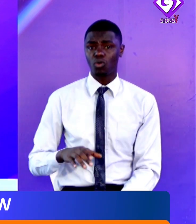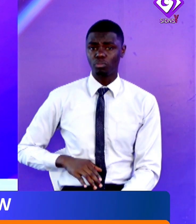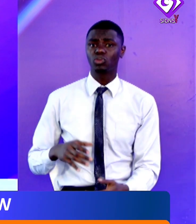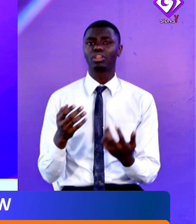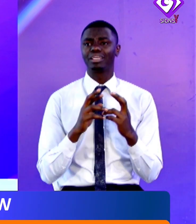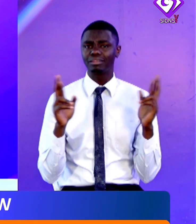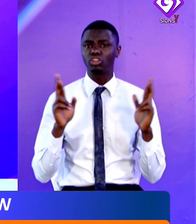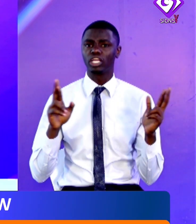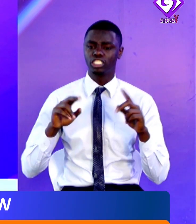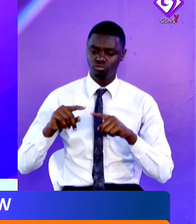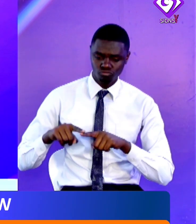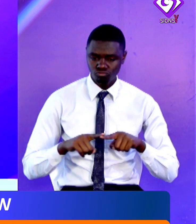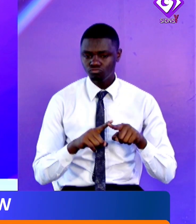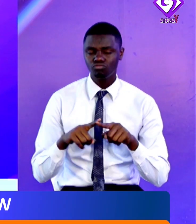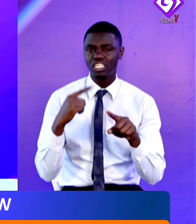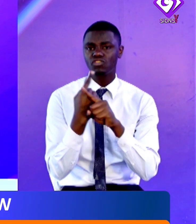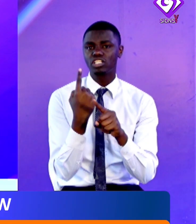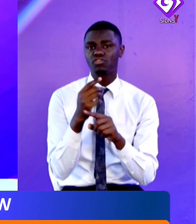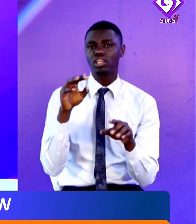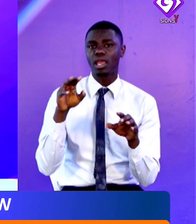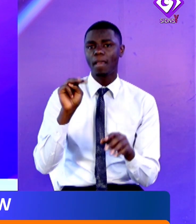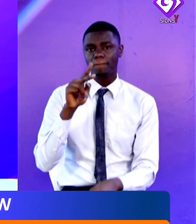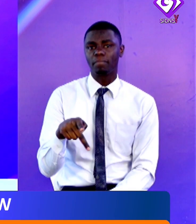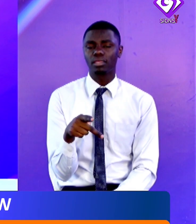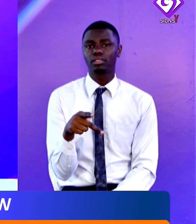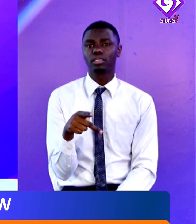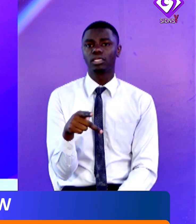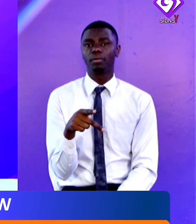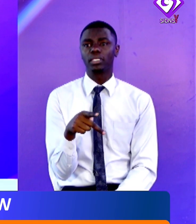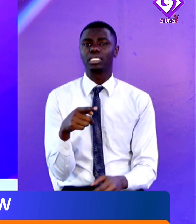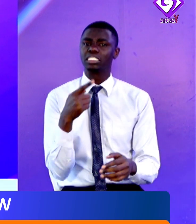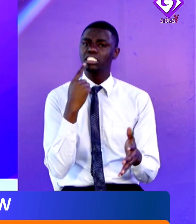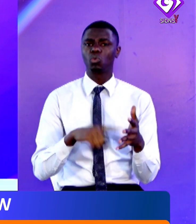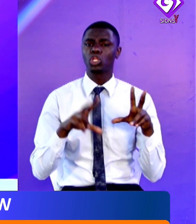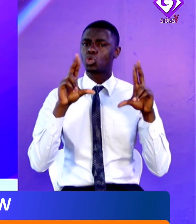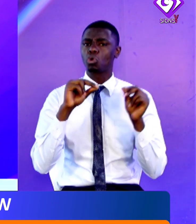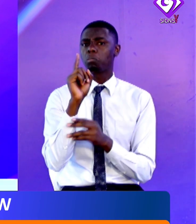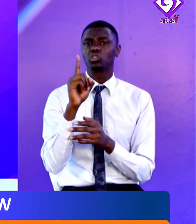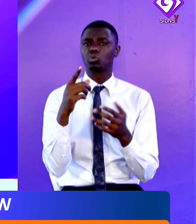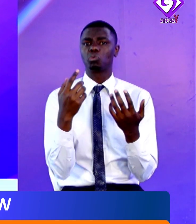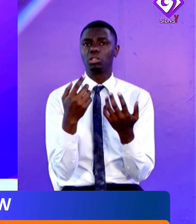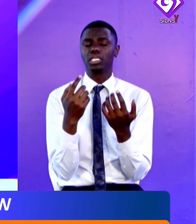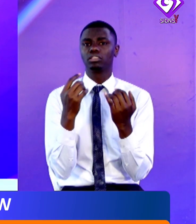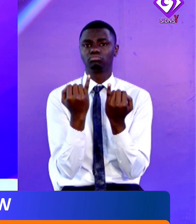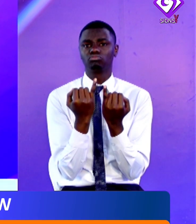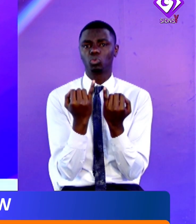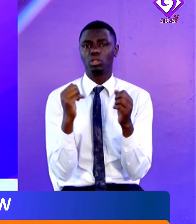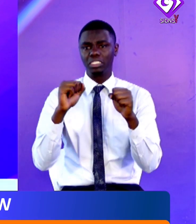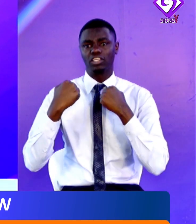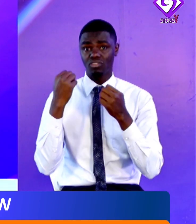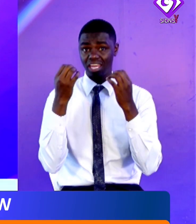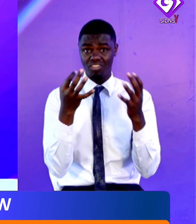already tracking several legislatures implicated, warning that no one will be spared once evidence is